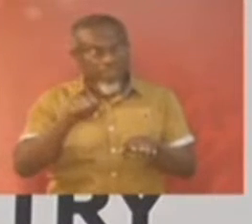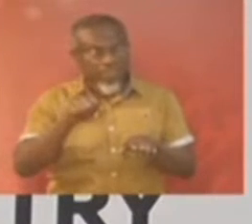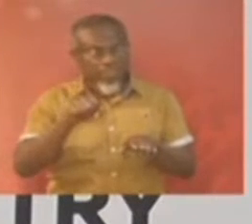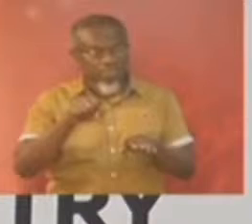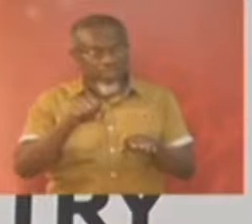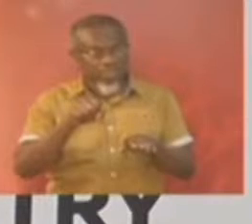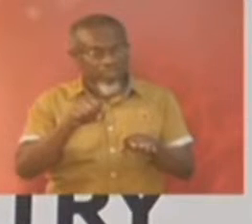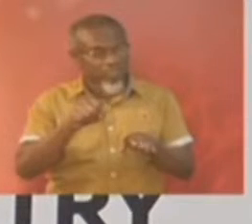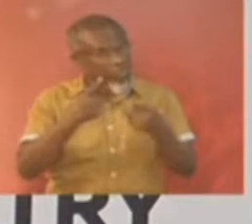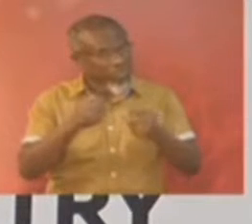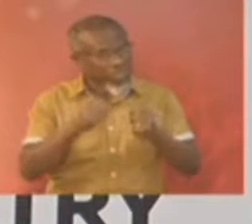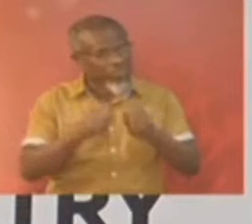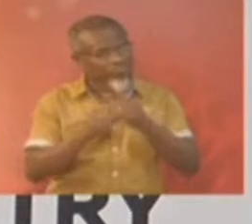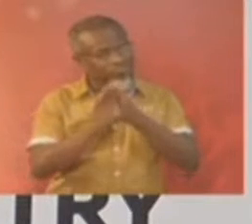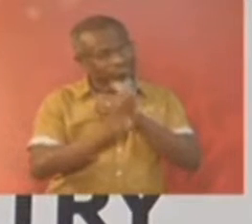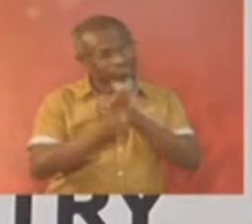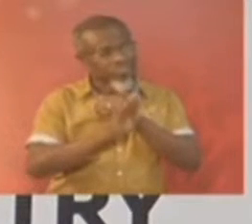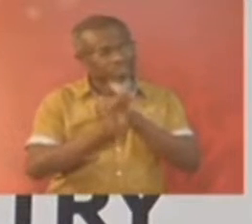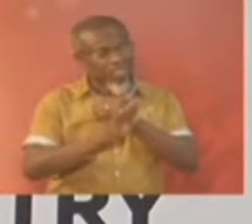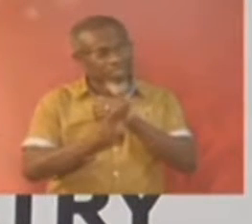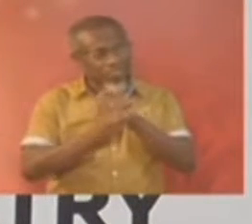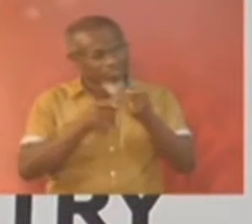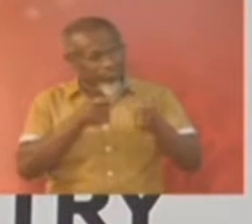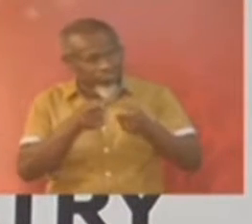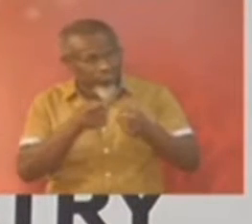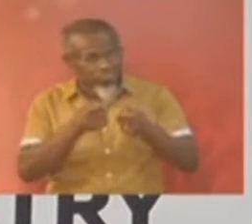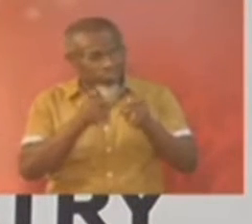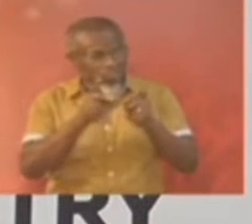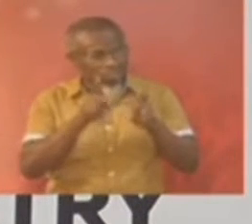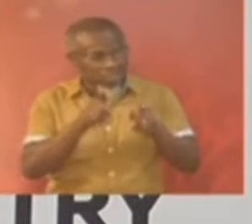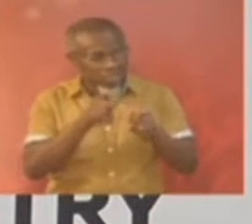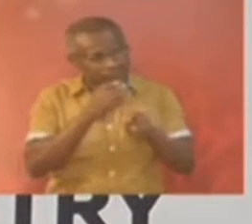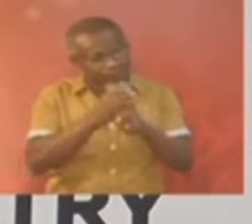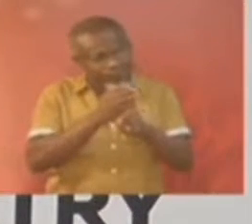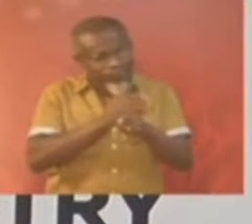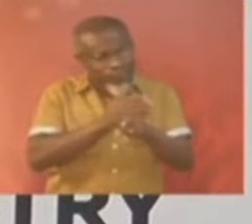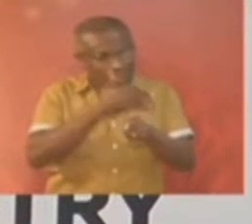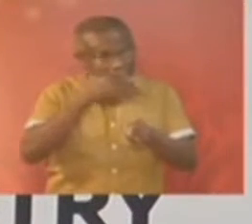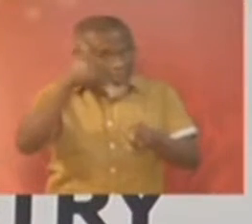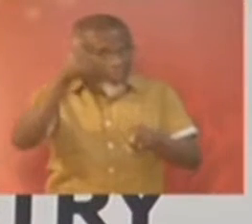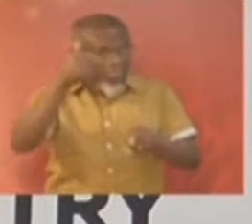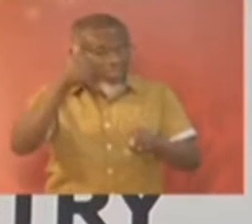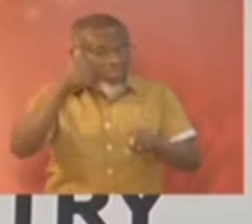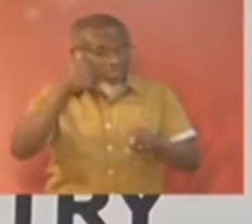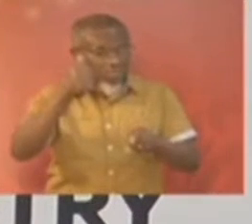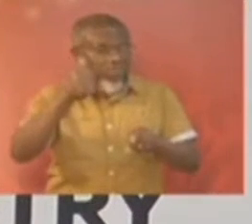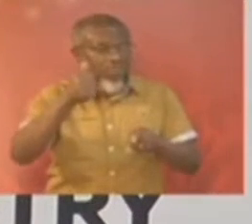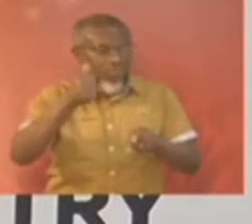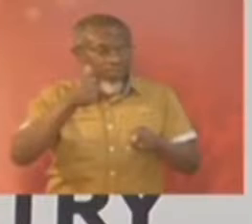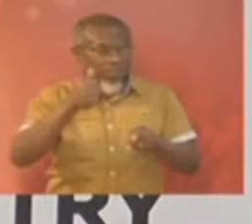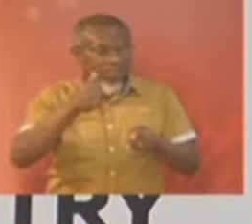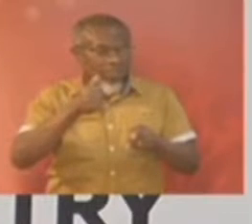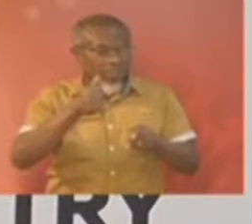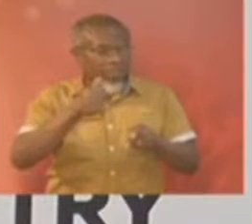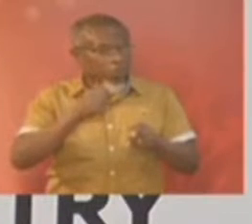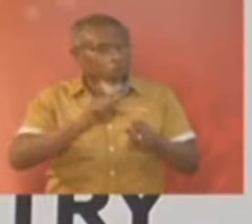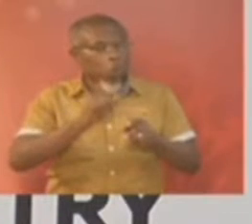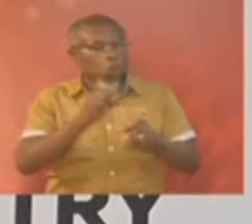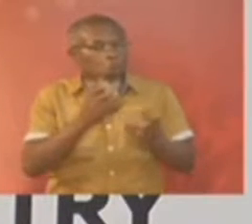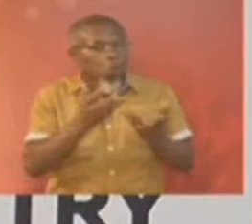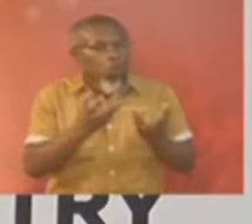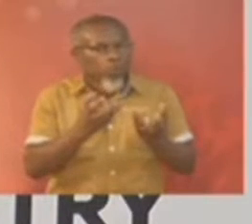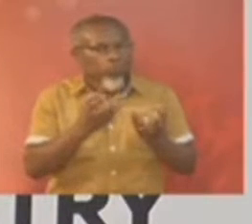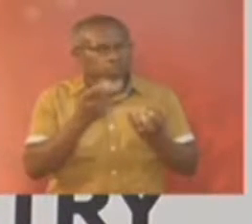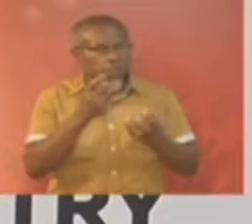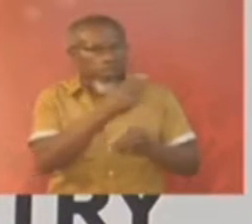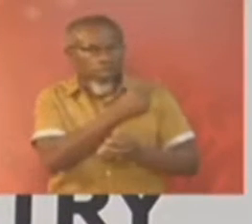happening. Again, we are trying to keep the curve as flat as possible so that our health system is not overwhelmed at any time. We are actually in a good